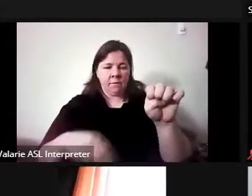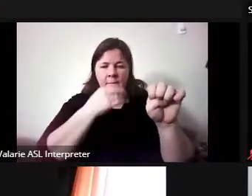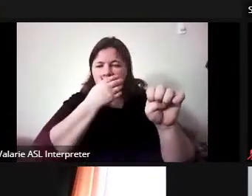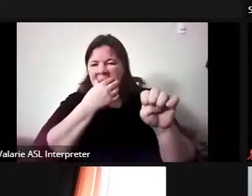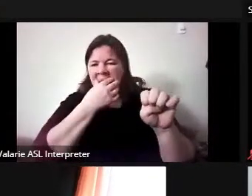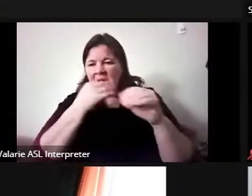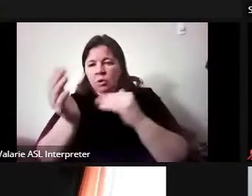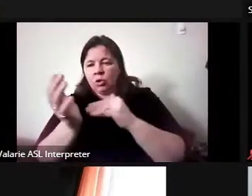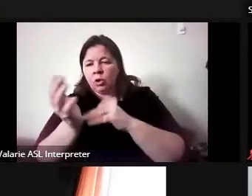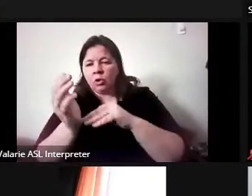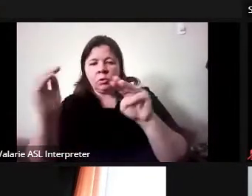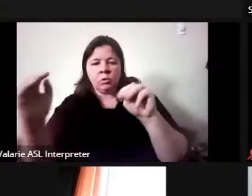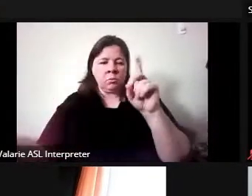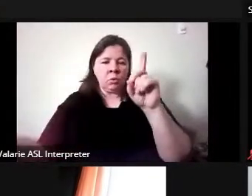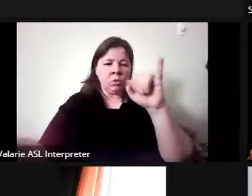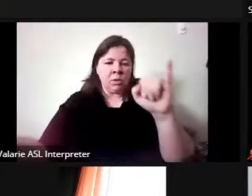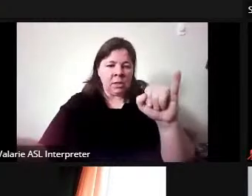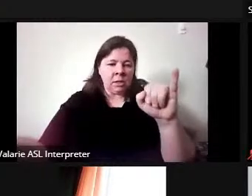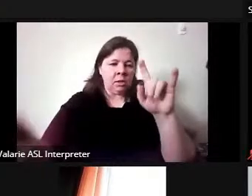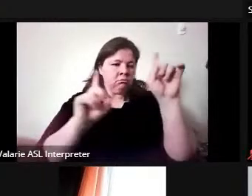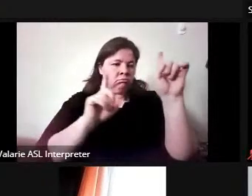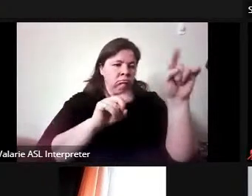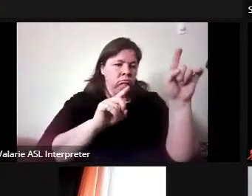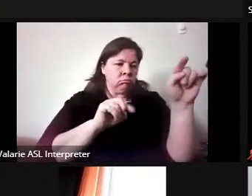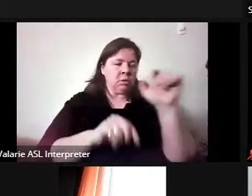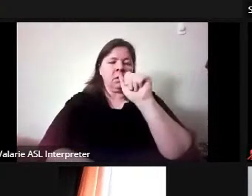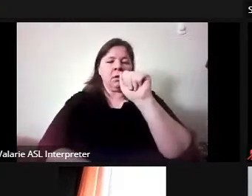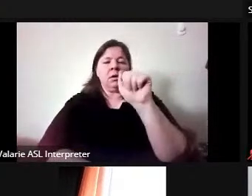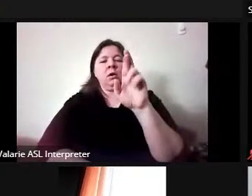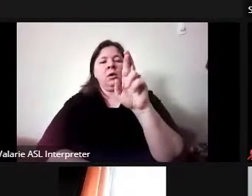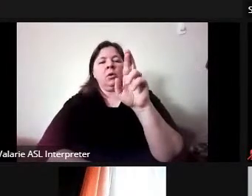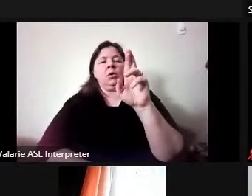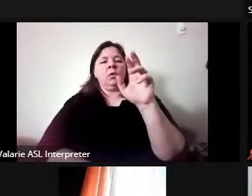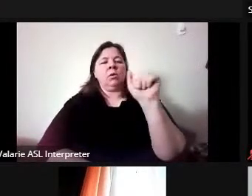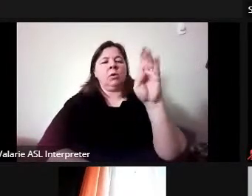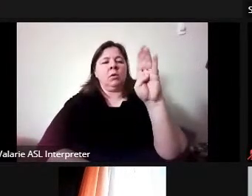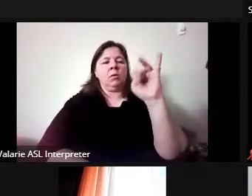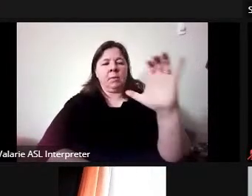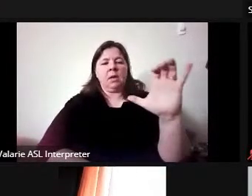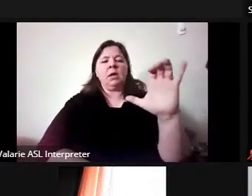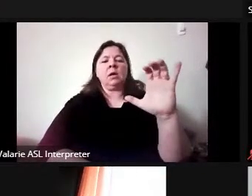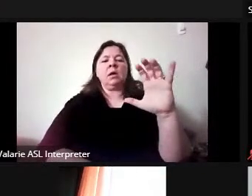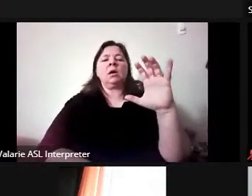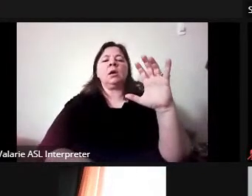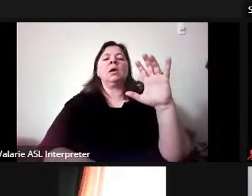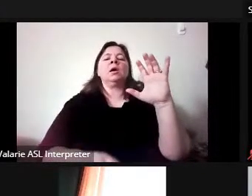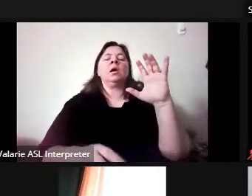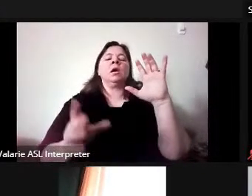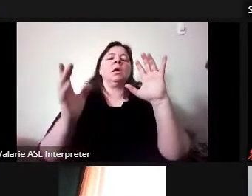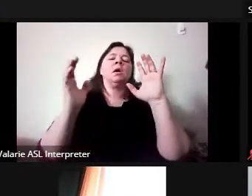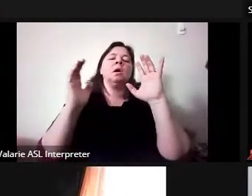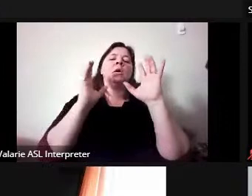Dr. Modi, he's frequently going to Arabic webinars, and I think